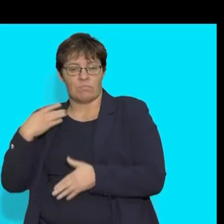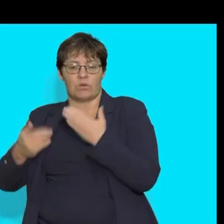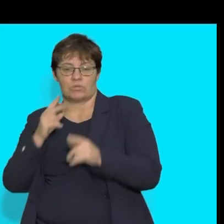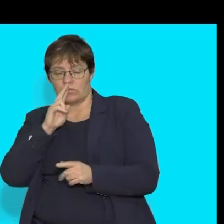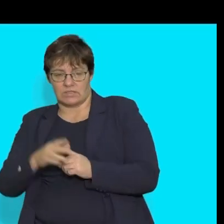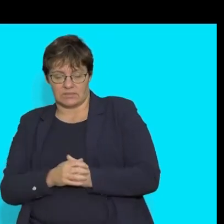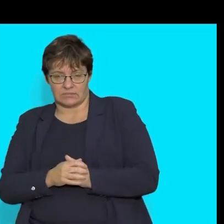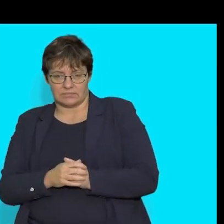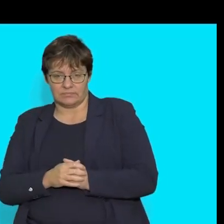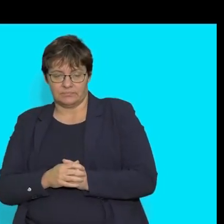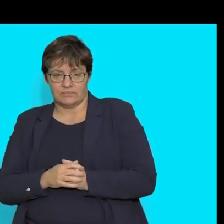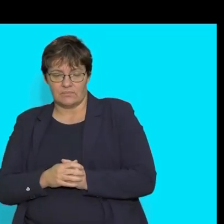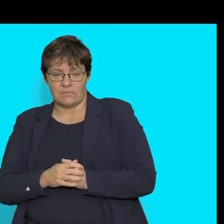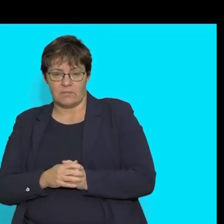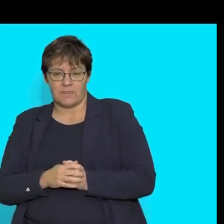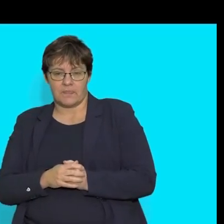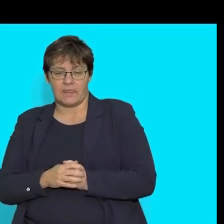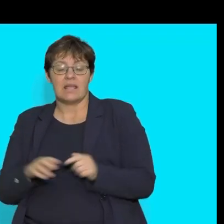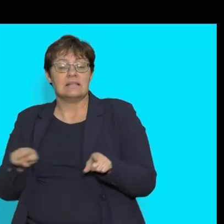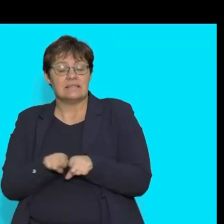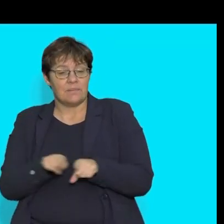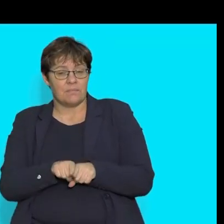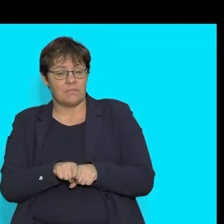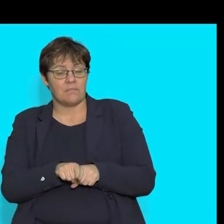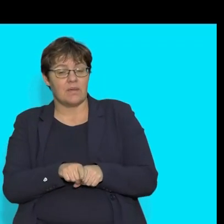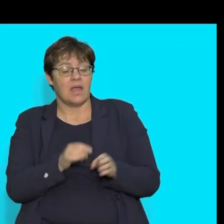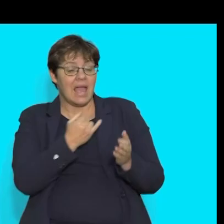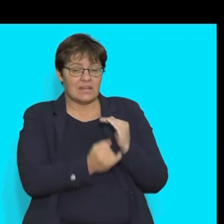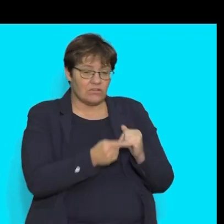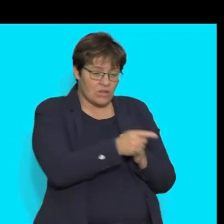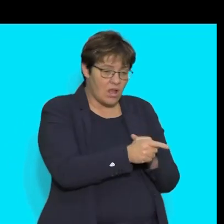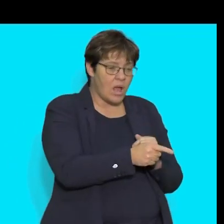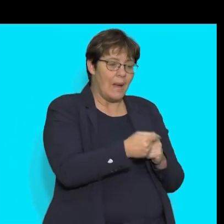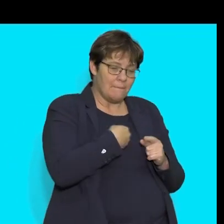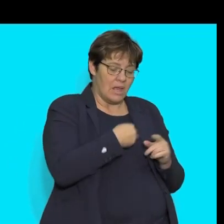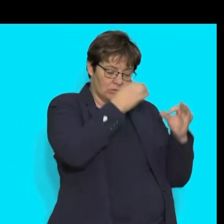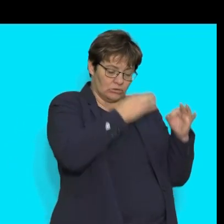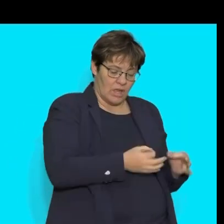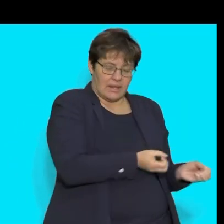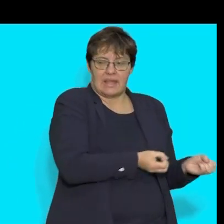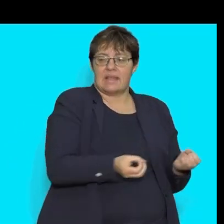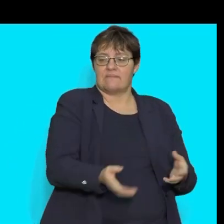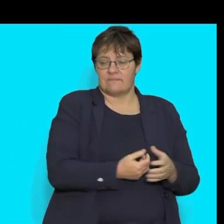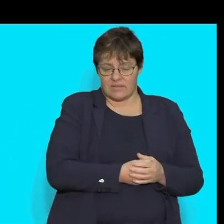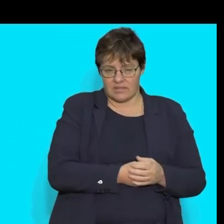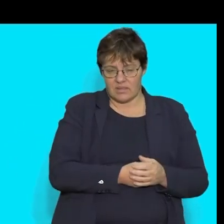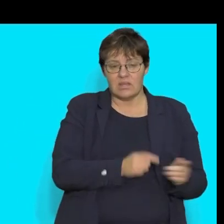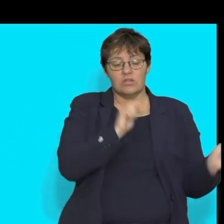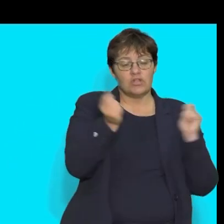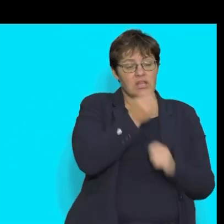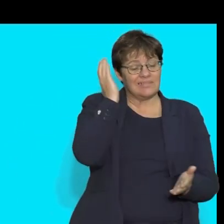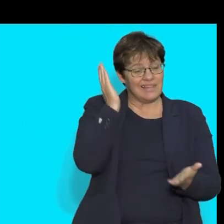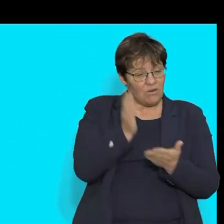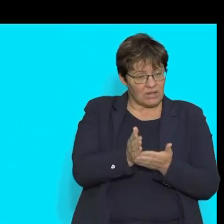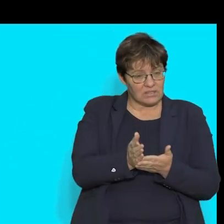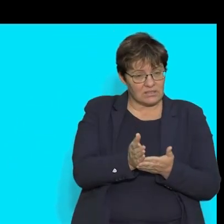see. We also note that individuals choose which traits to pass on to the offsprings, and changes are